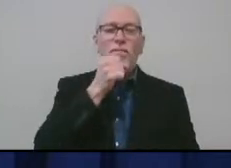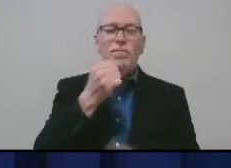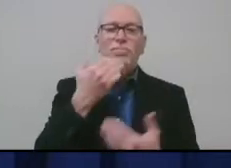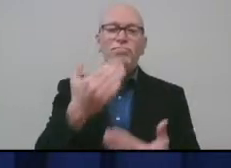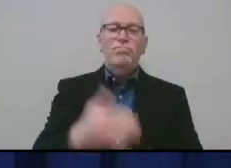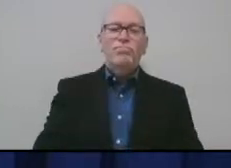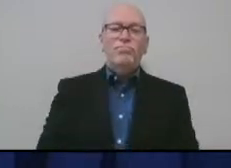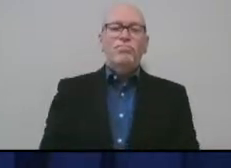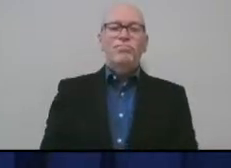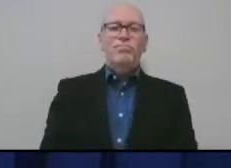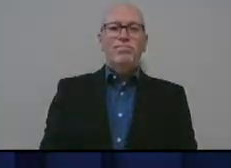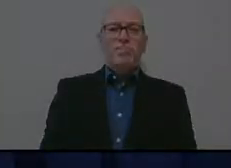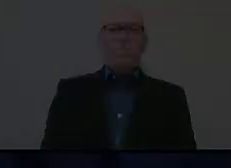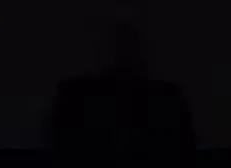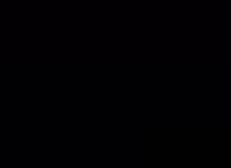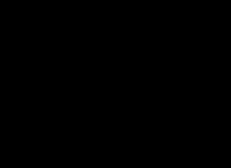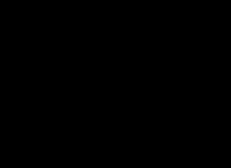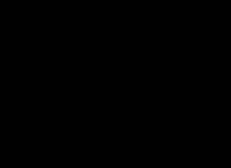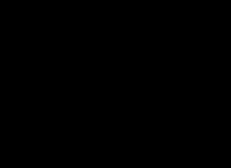microphone.